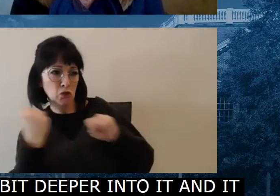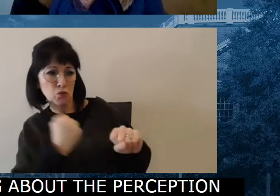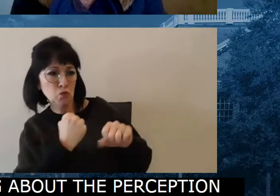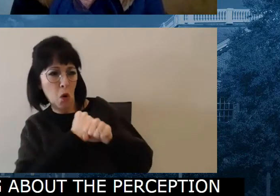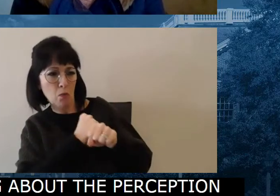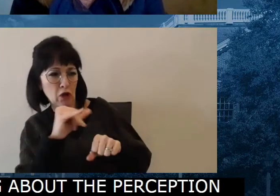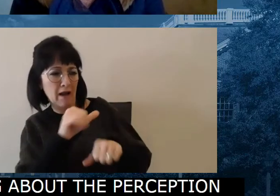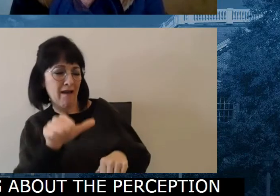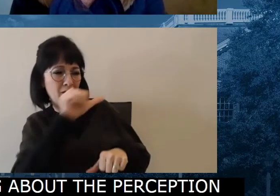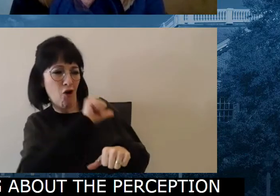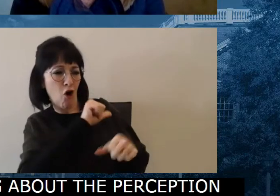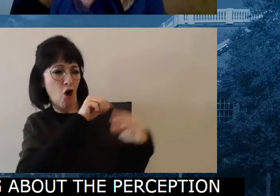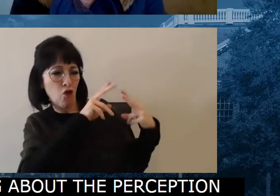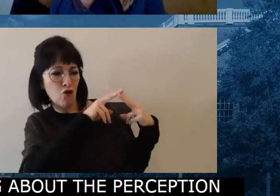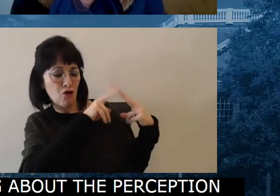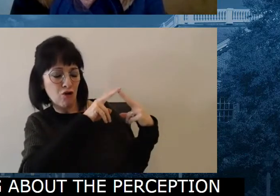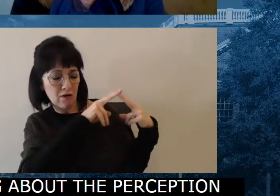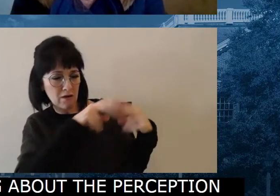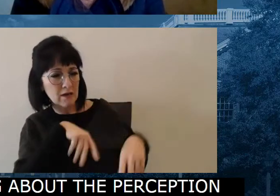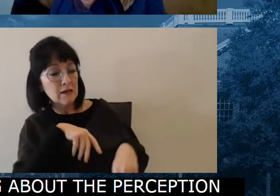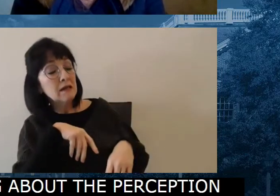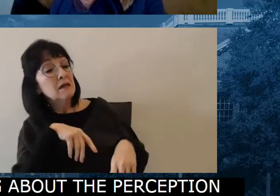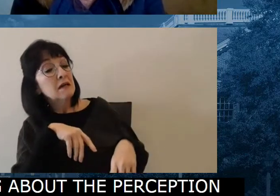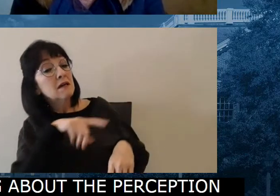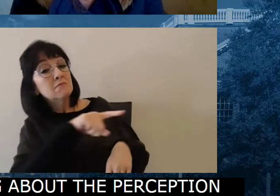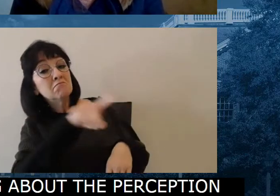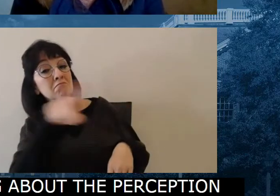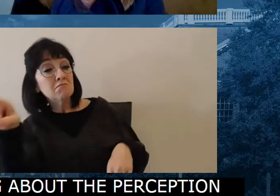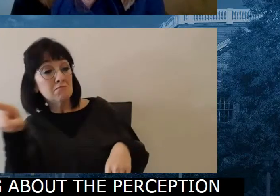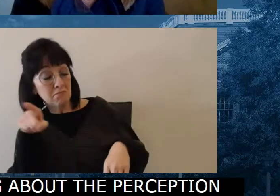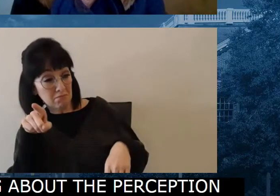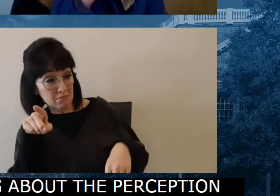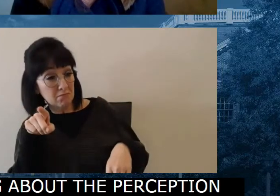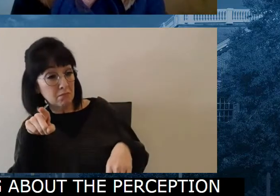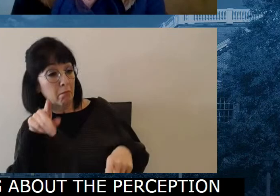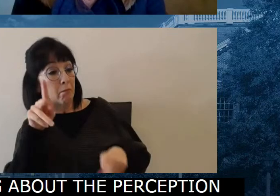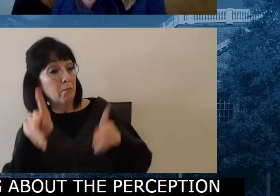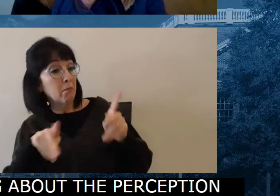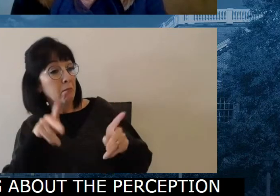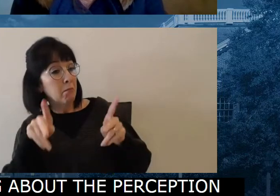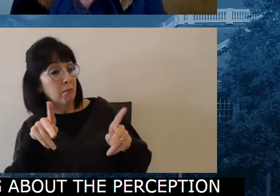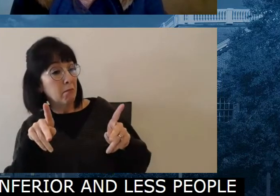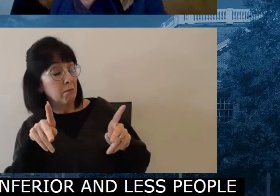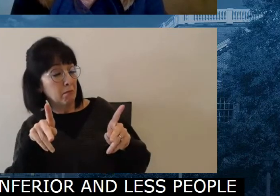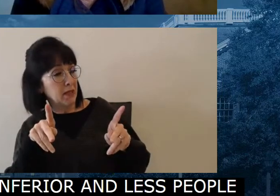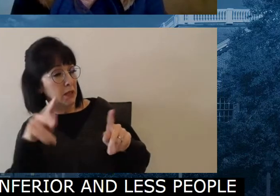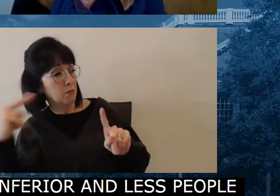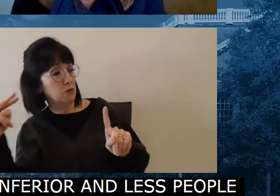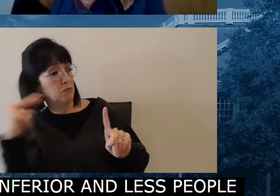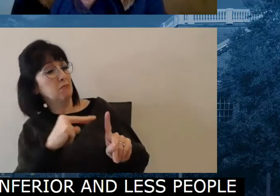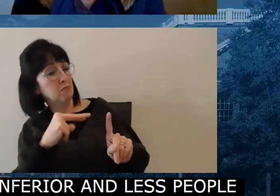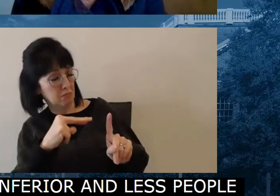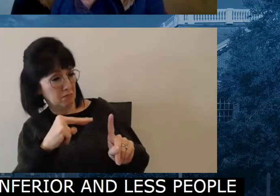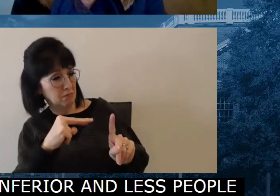concerned that given that public perception, that usage of the vaccine in underserved communities could raise concerns about